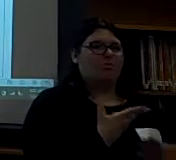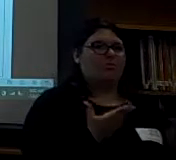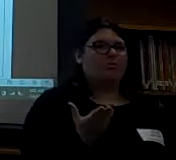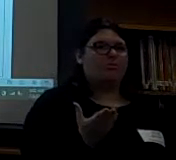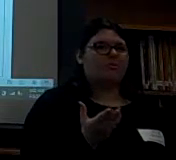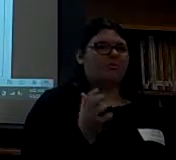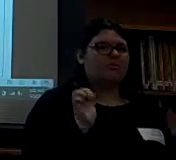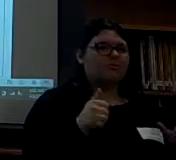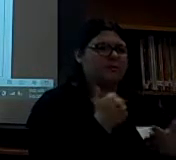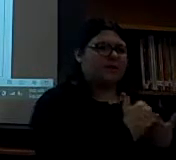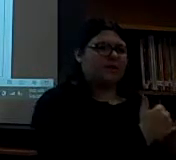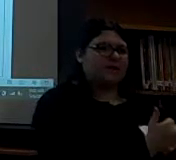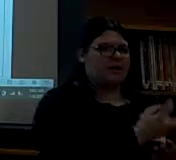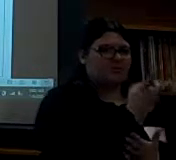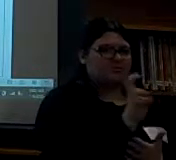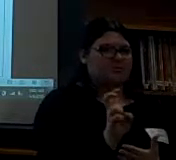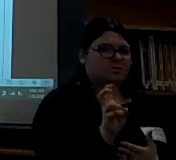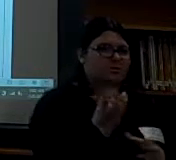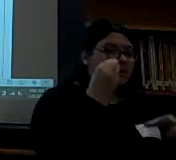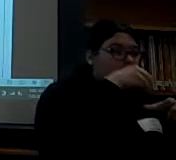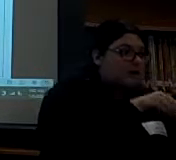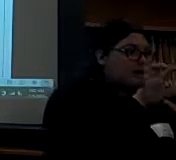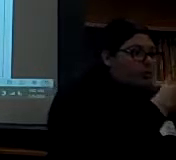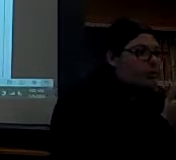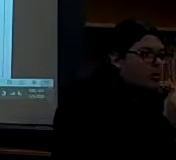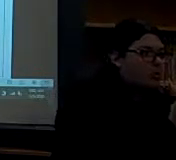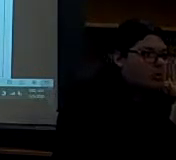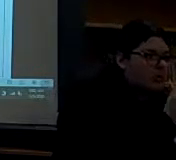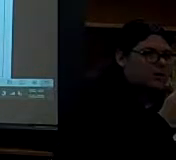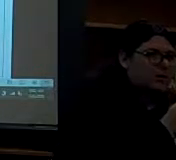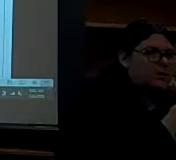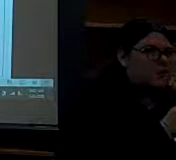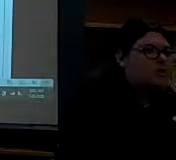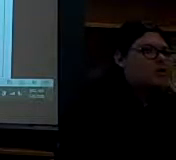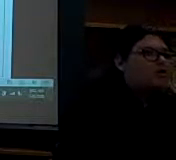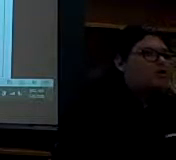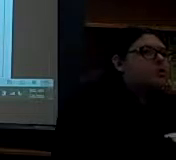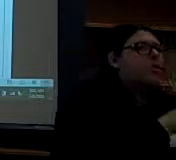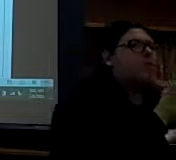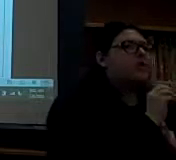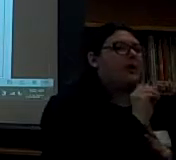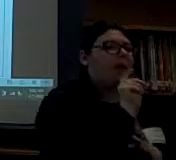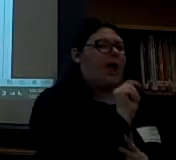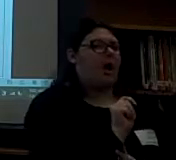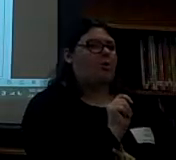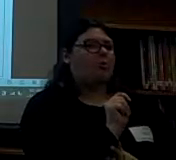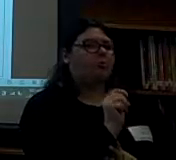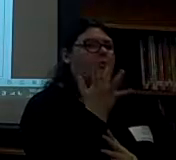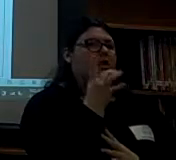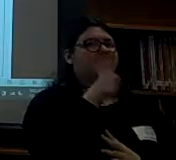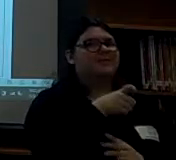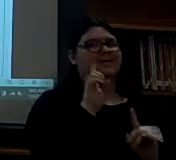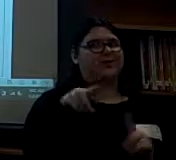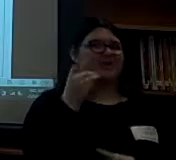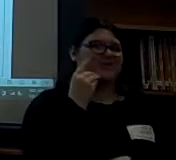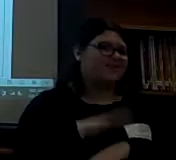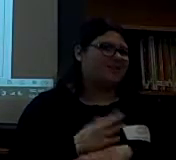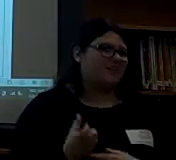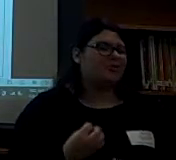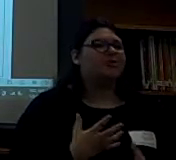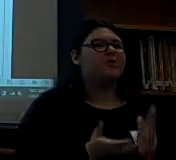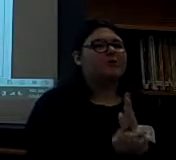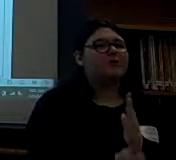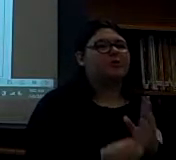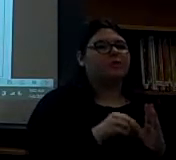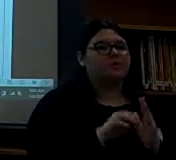kids transition is you get into their world with them and you teach them how to slowly get out of what they're doing because they still have to come to the dinner table. So a tool in